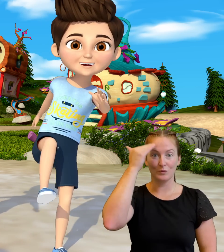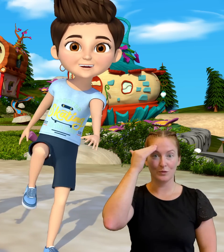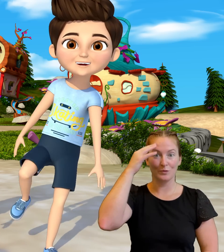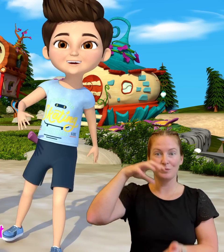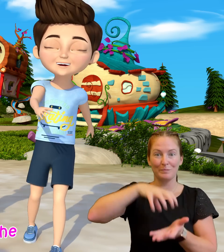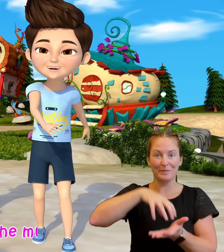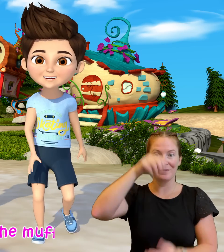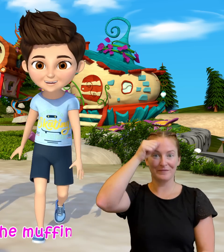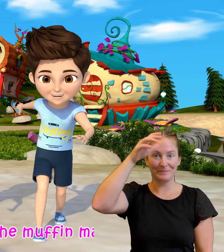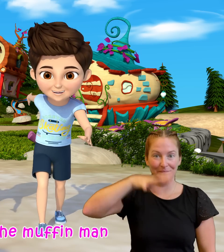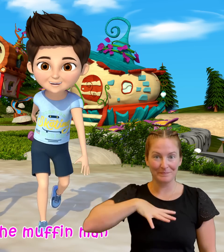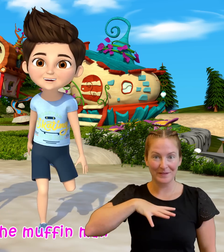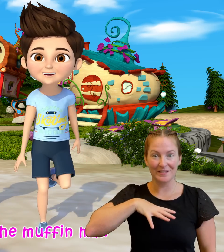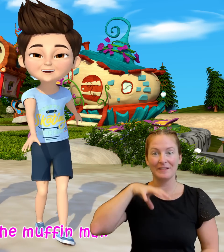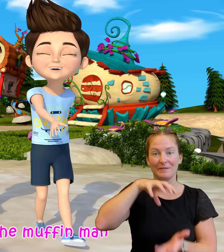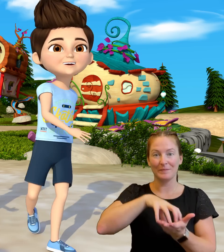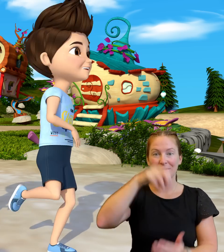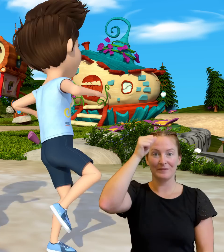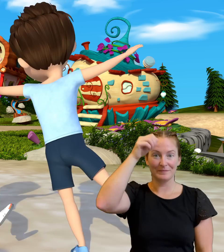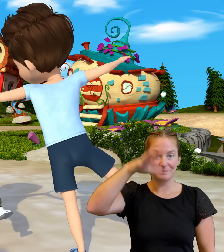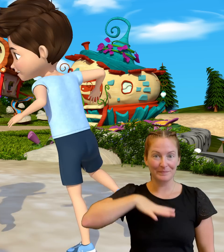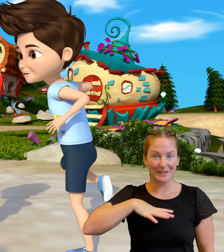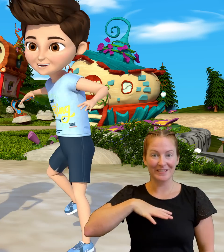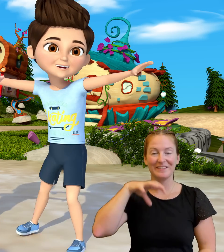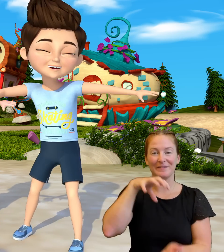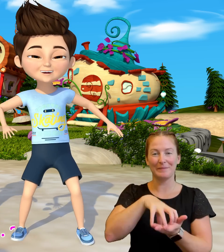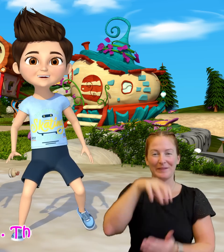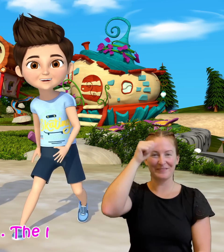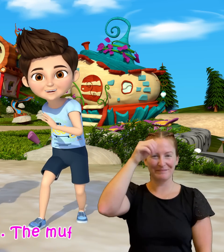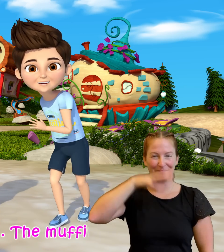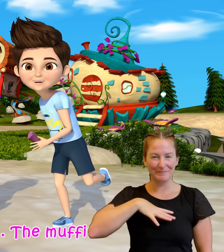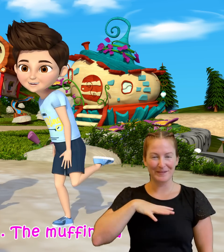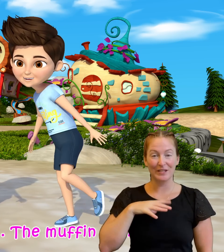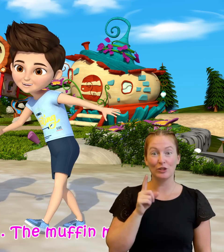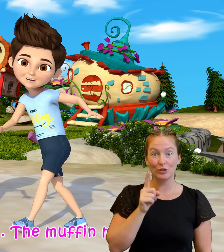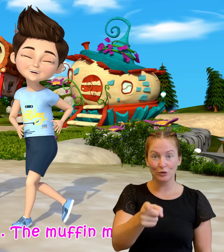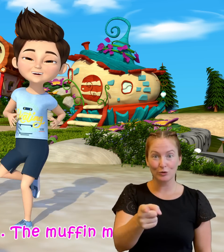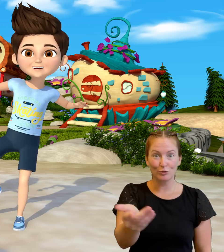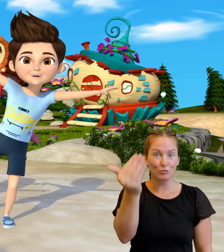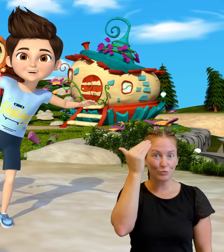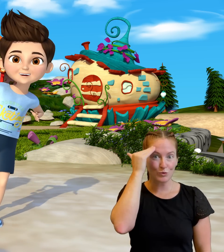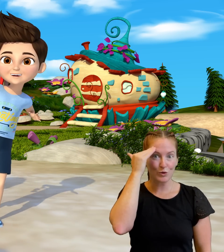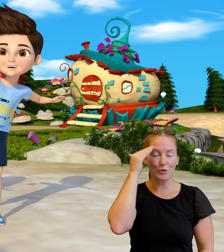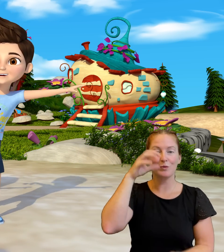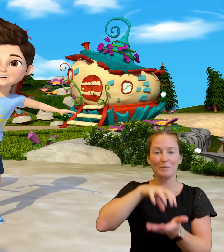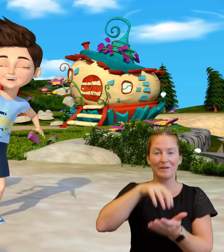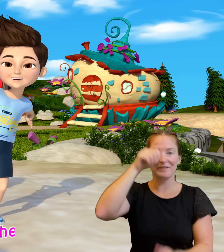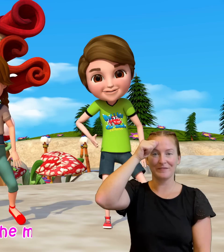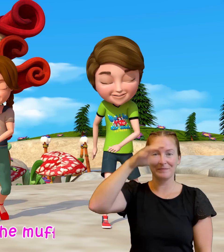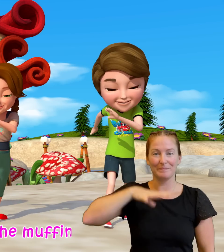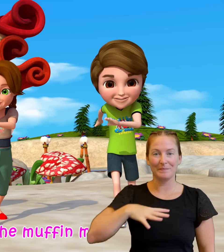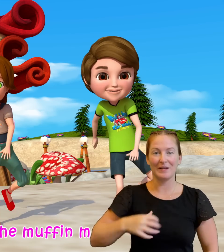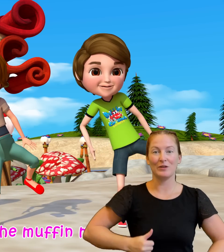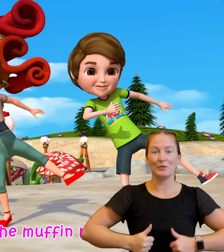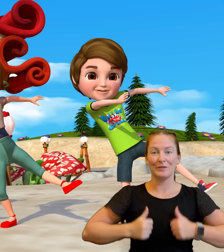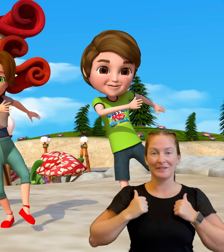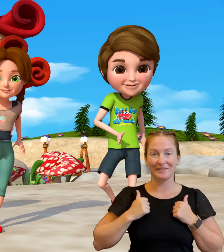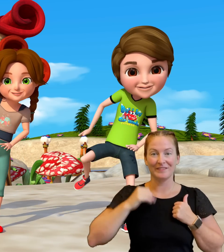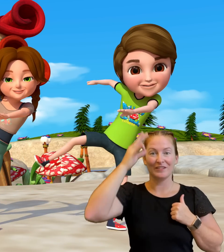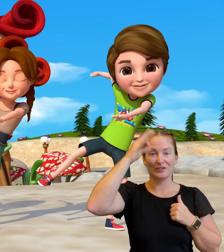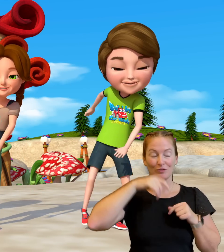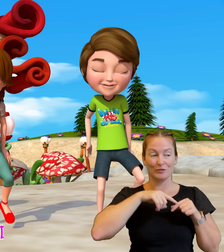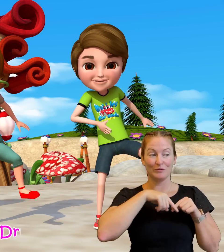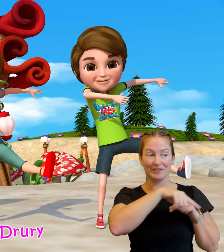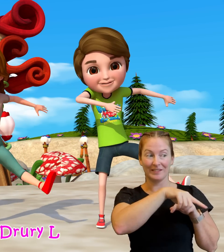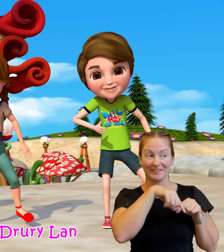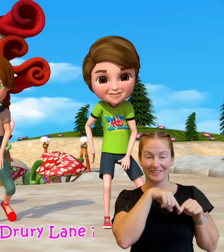Do you know the Muffin Man, the Muffin Man, the Muffin Man? Do you know the Muffin Man who